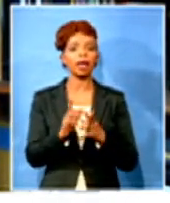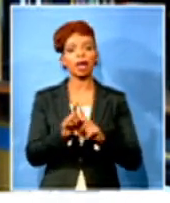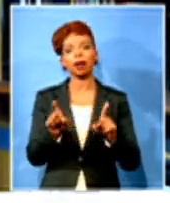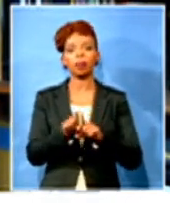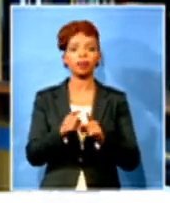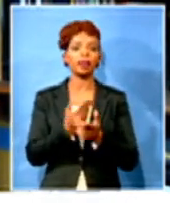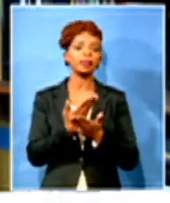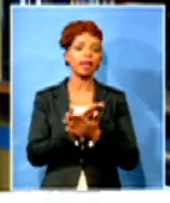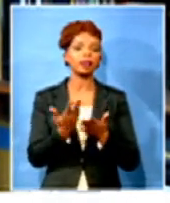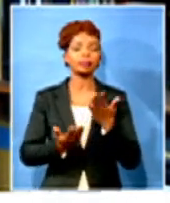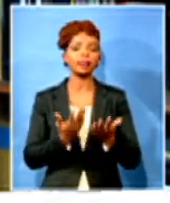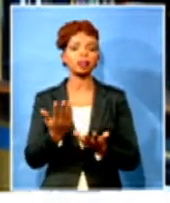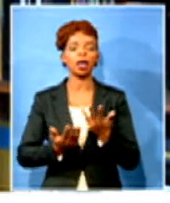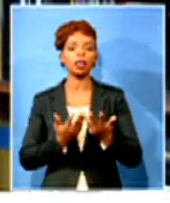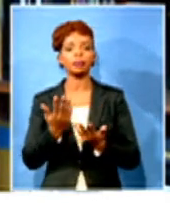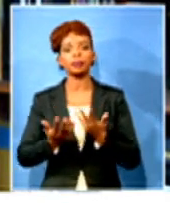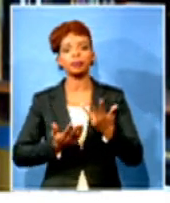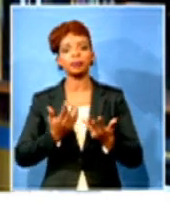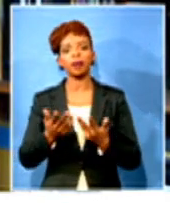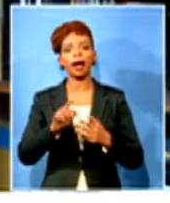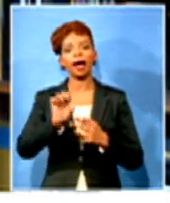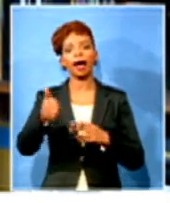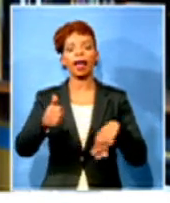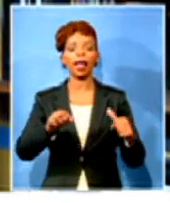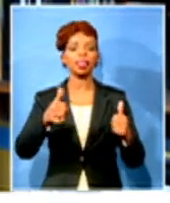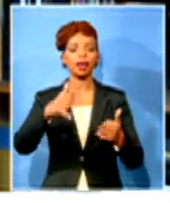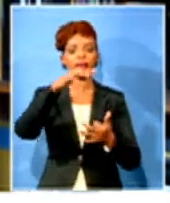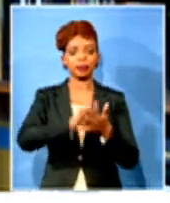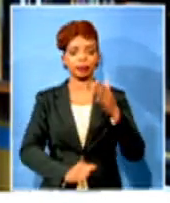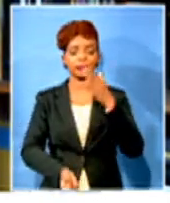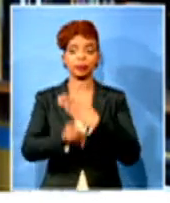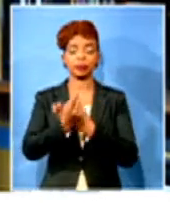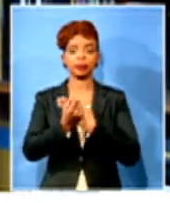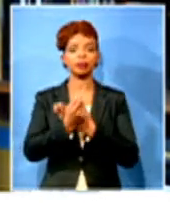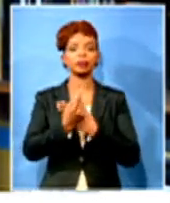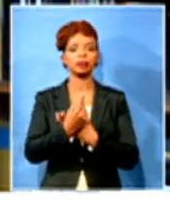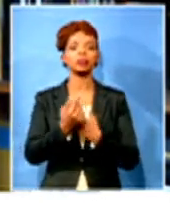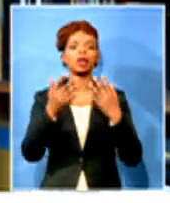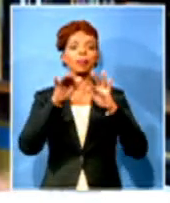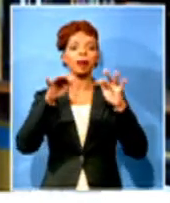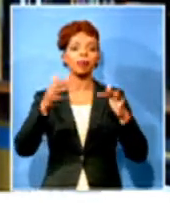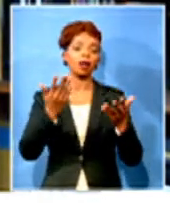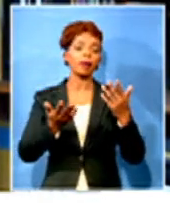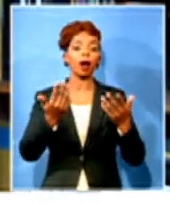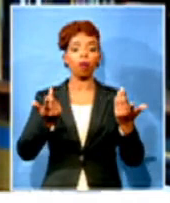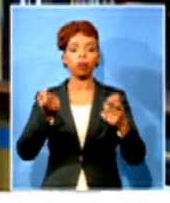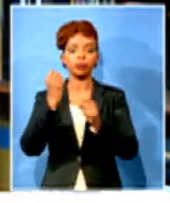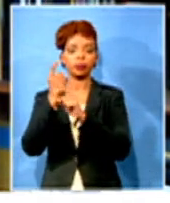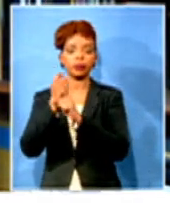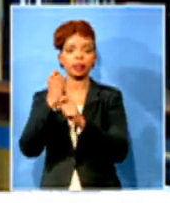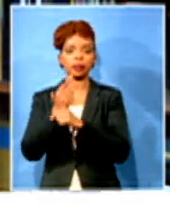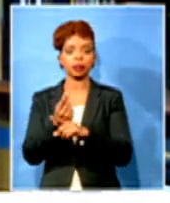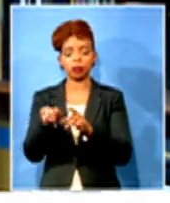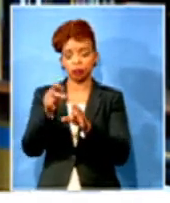or other taxation forms and so on. When people take a taxi, the taxi driver needs